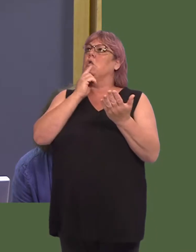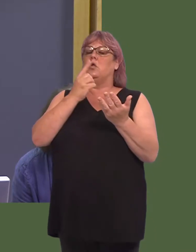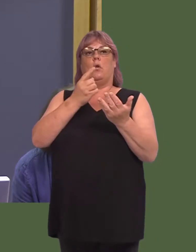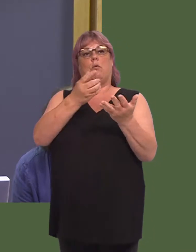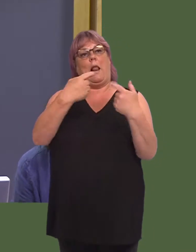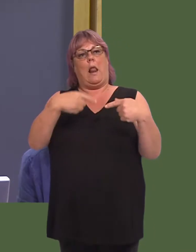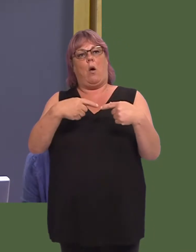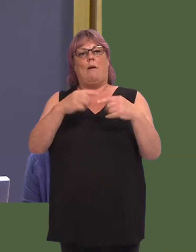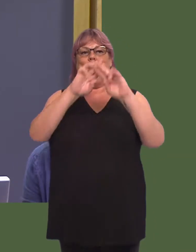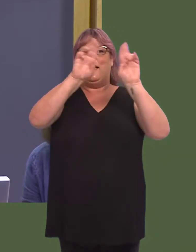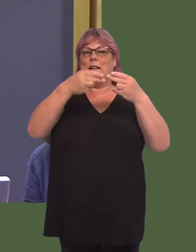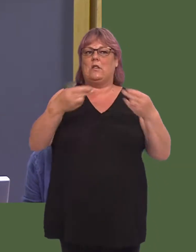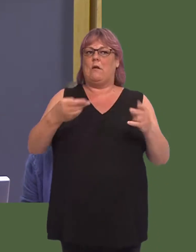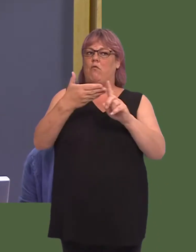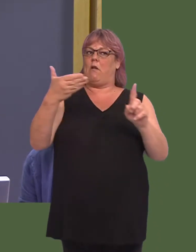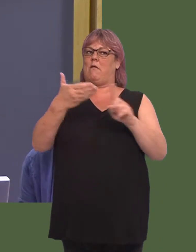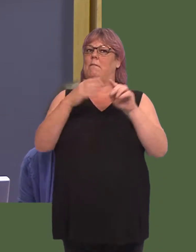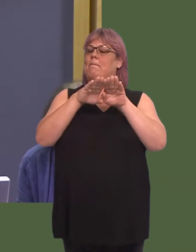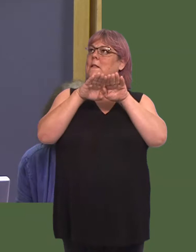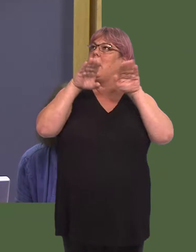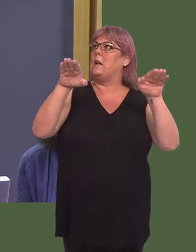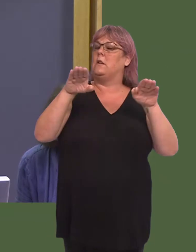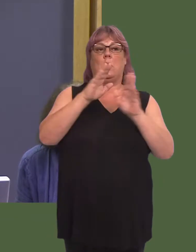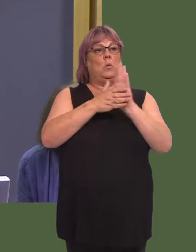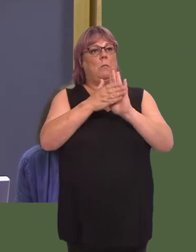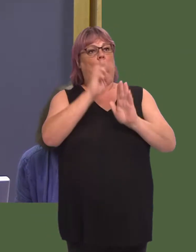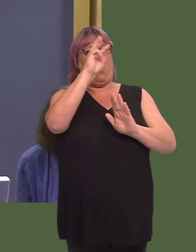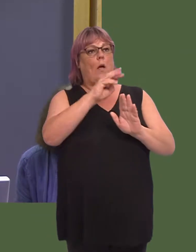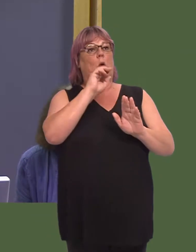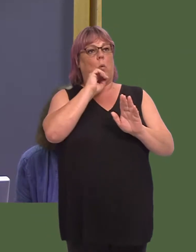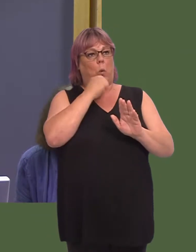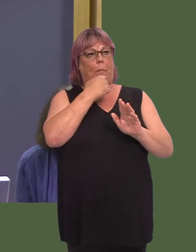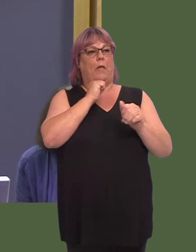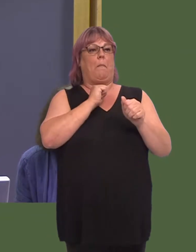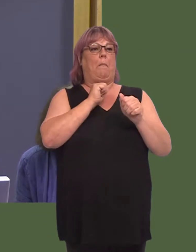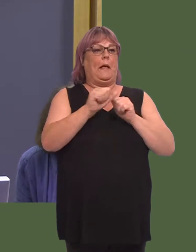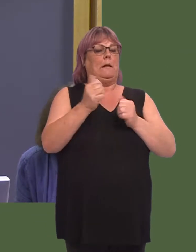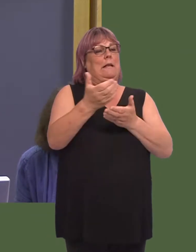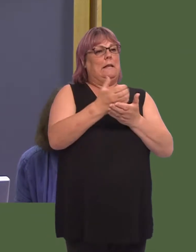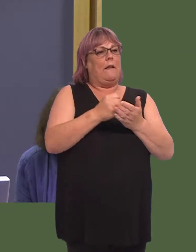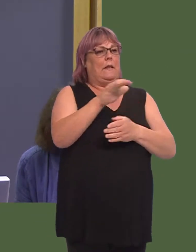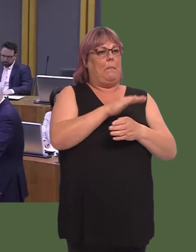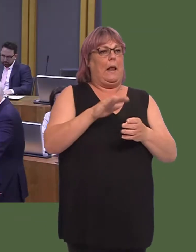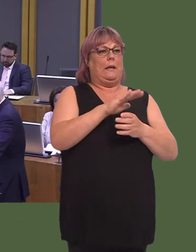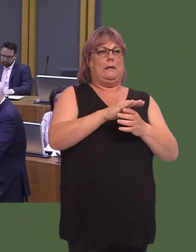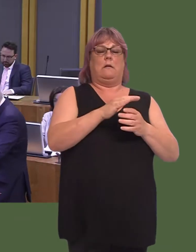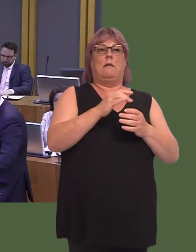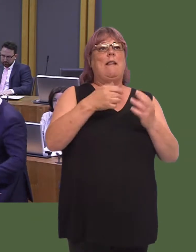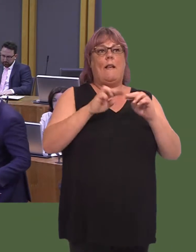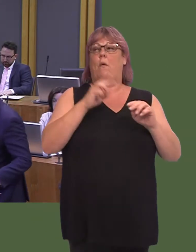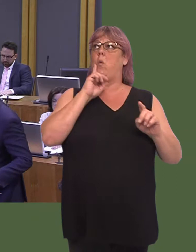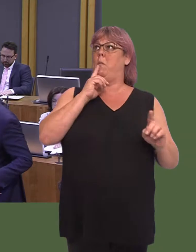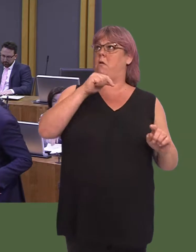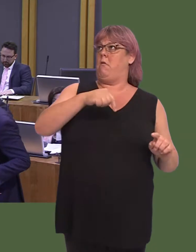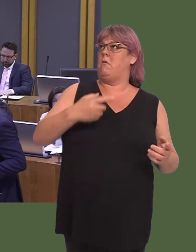CEDAW principles to provide internationally recognised standards to make Wales the safest place in Europe to be a woman? Yes,